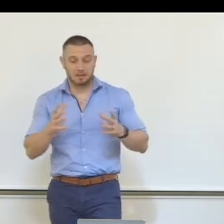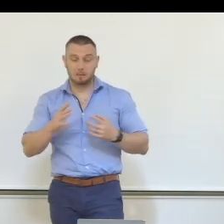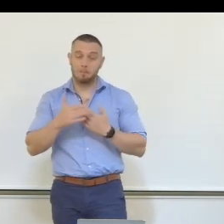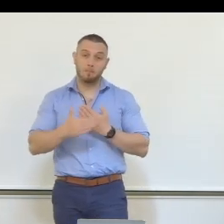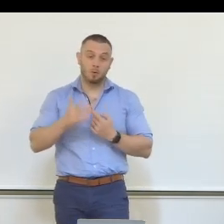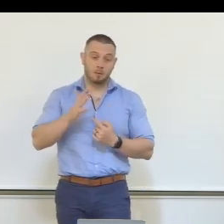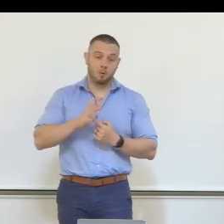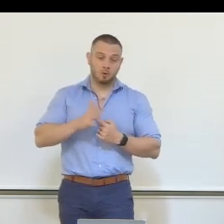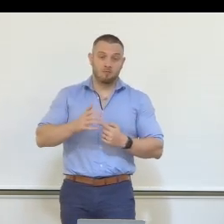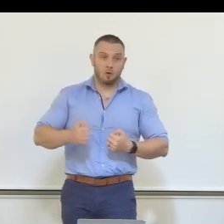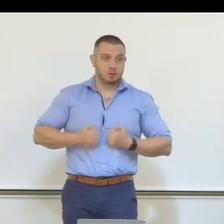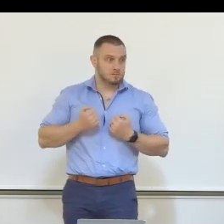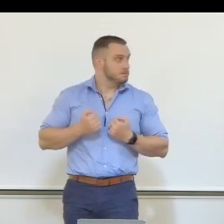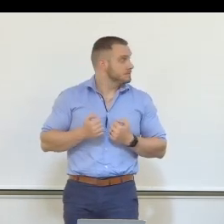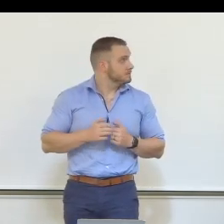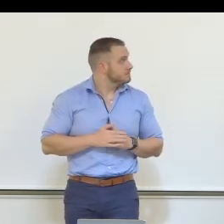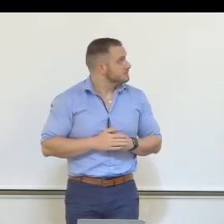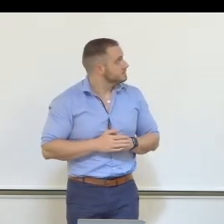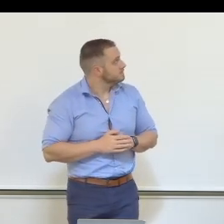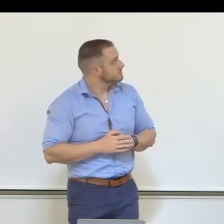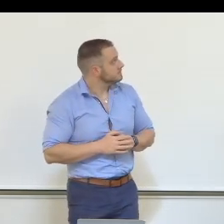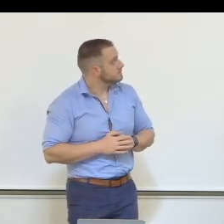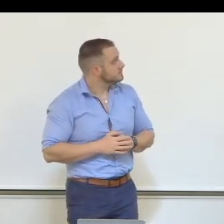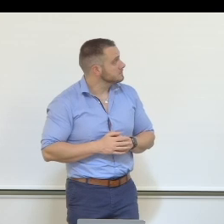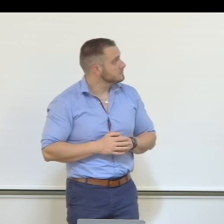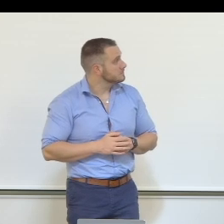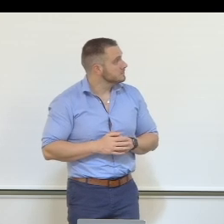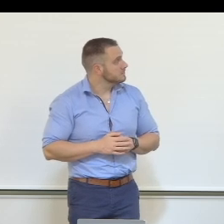important for us is just parallel to it, is the